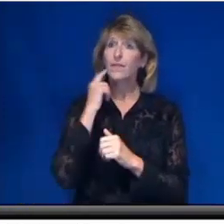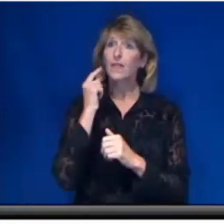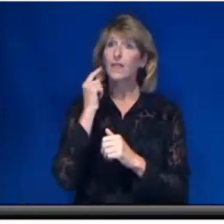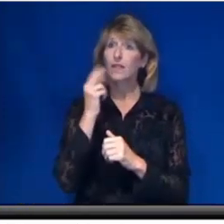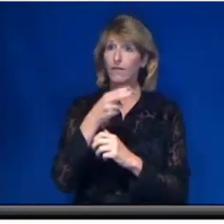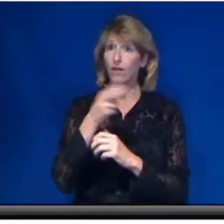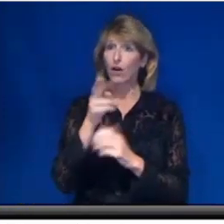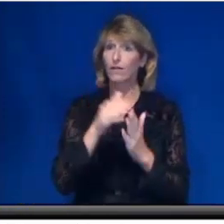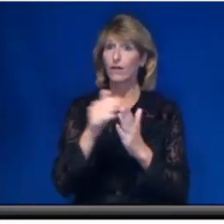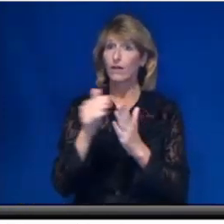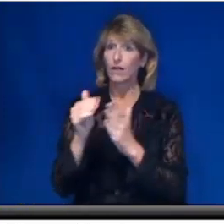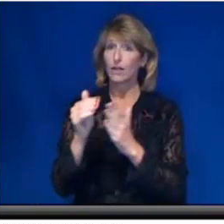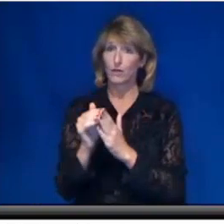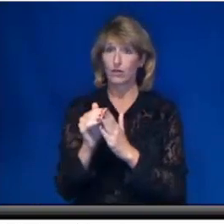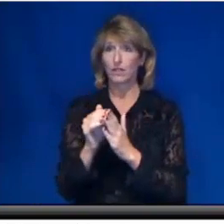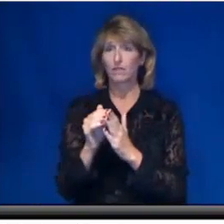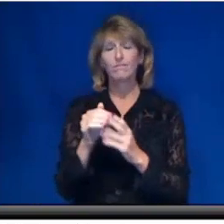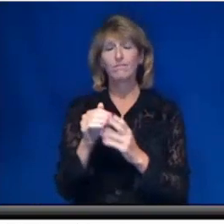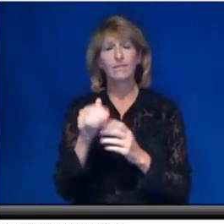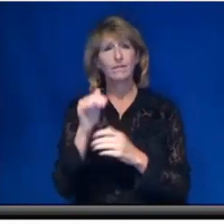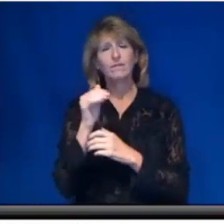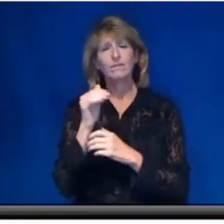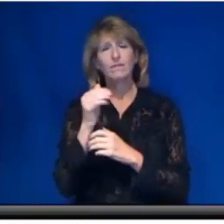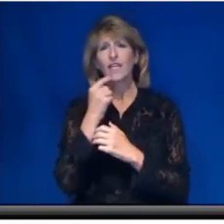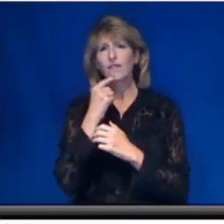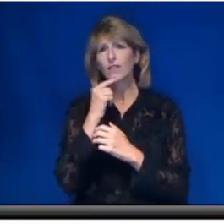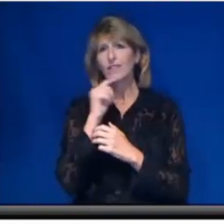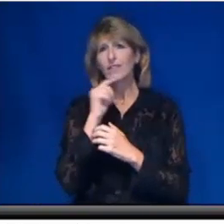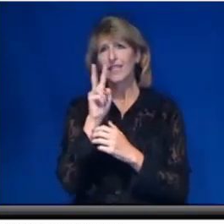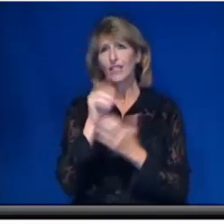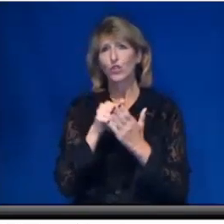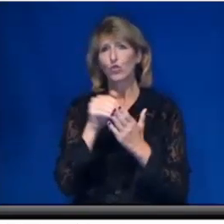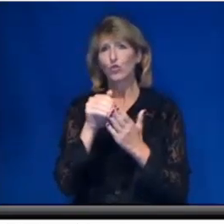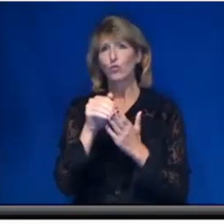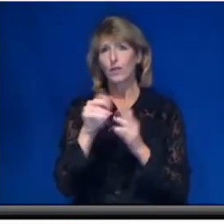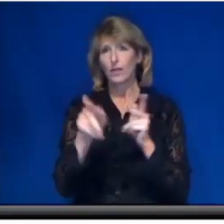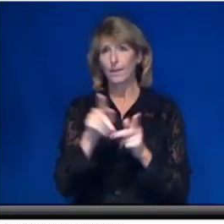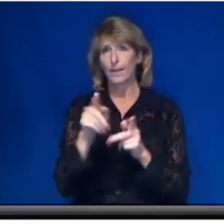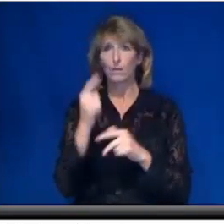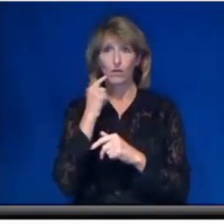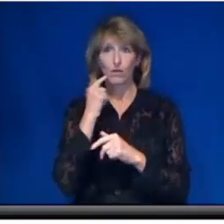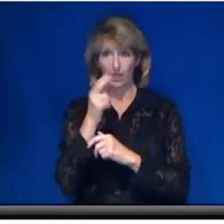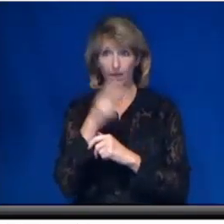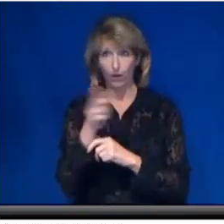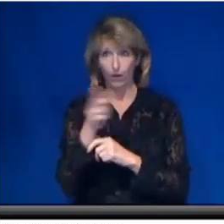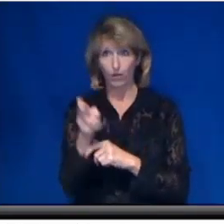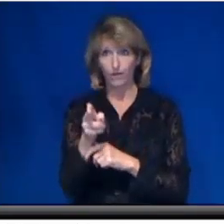Remember, 8% have admitted to using illegal drugs over the age of 12.